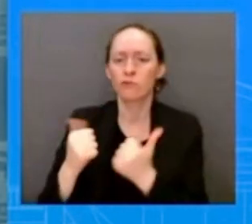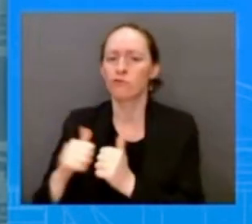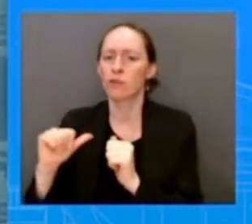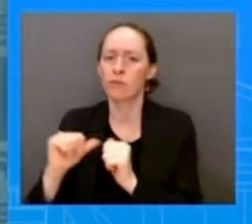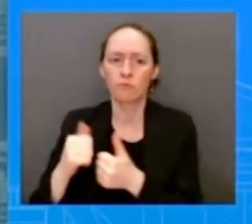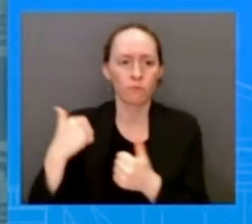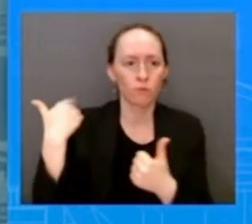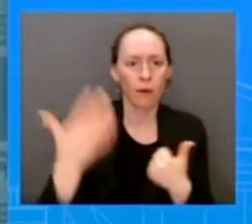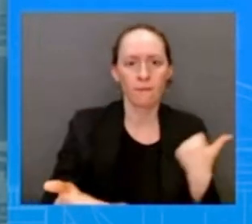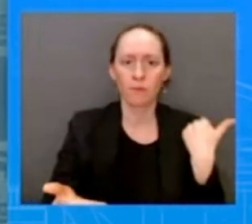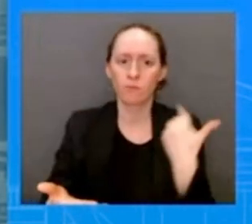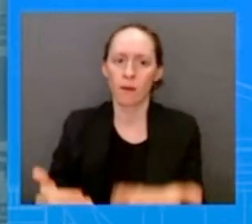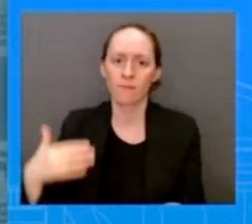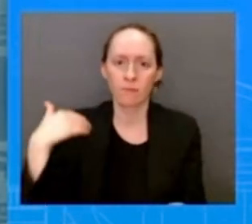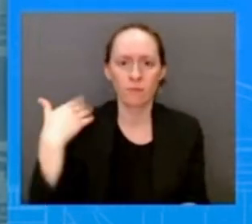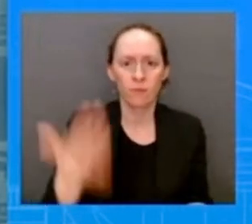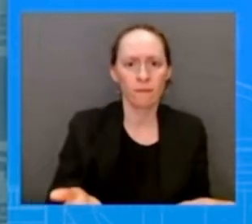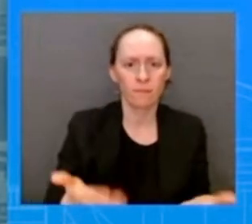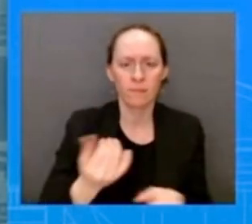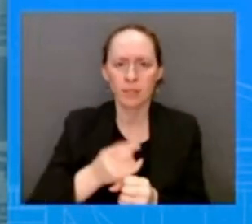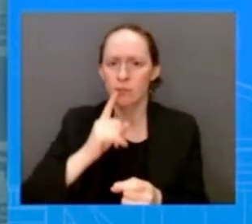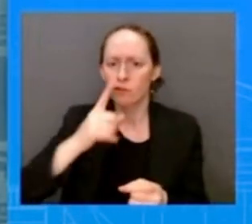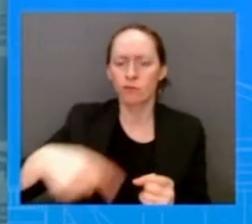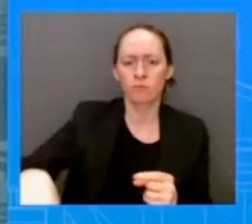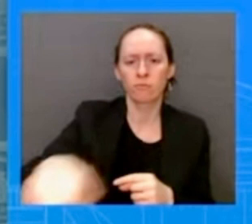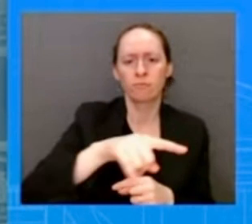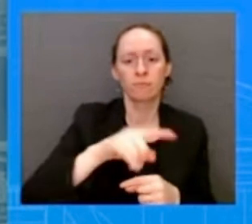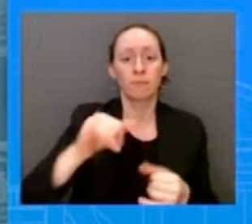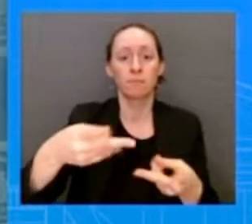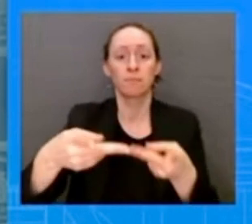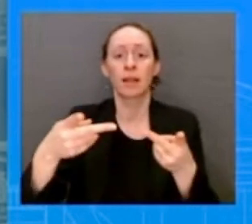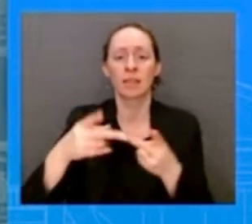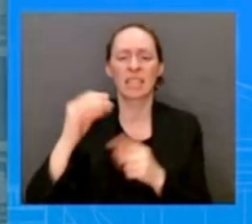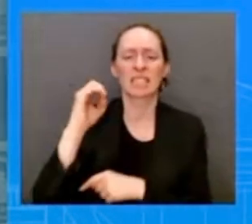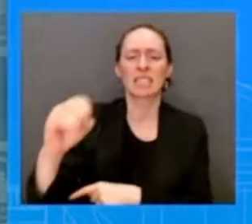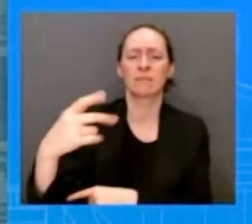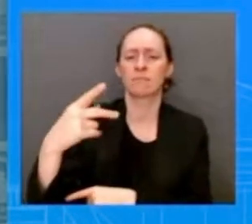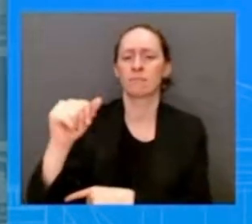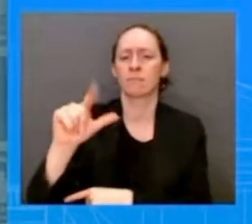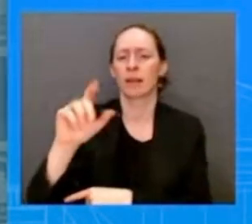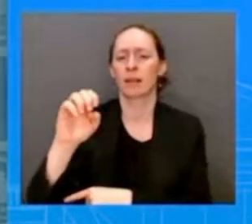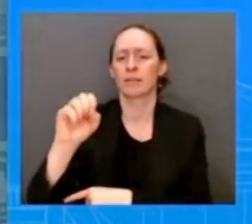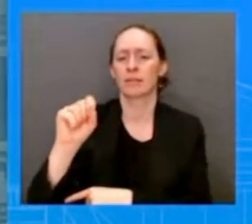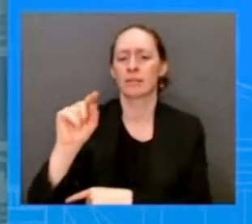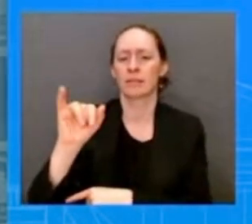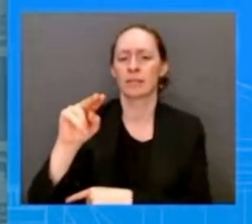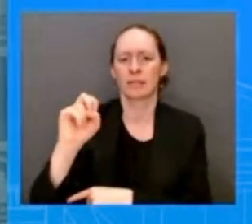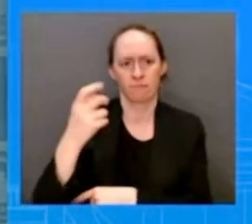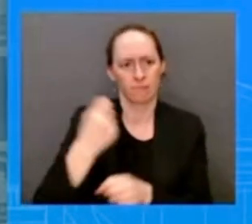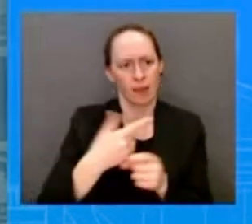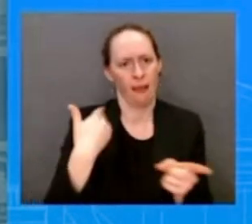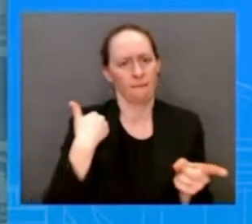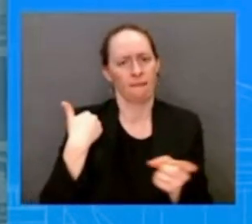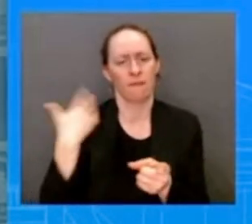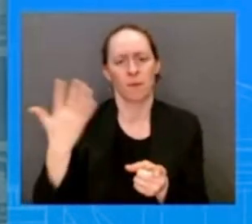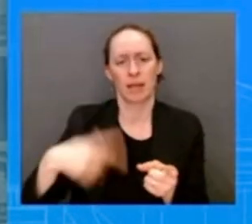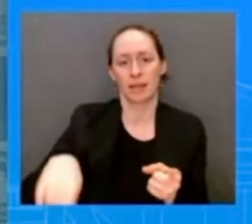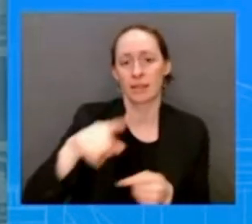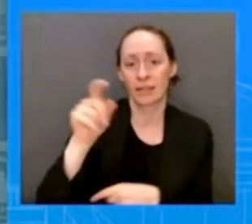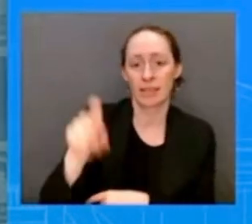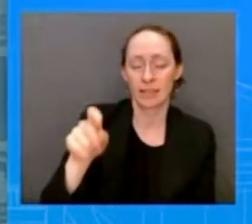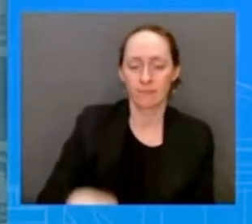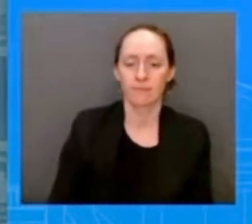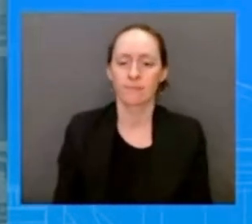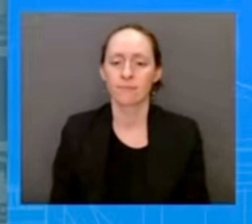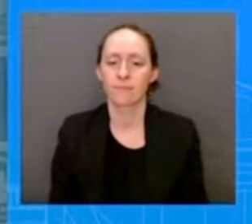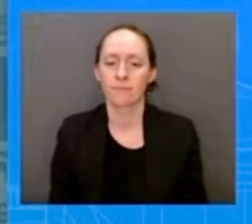they needed to get back on their feet and to make them whole. And we're going to, you've heard this from Secretary Buttigieg, you've heard this from Administrator